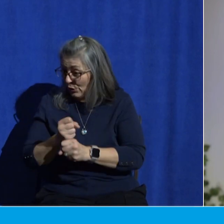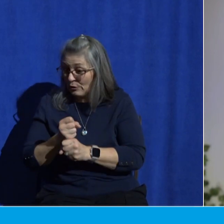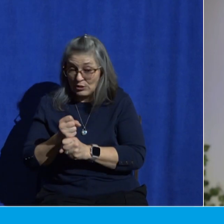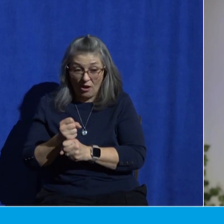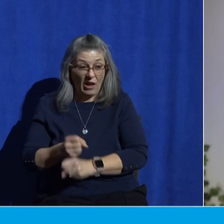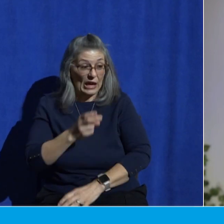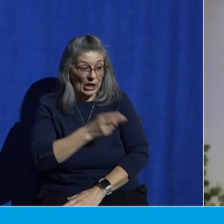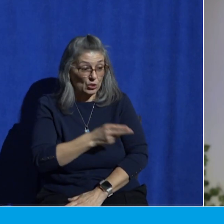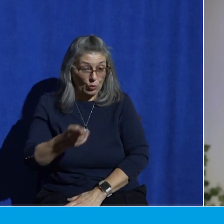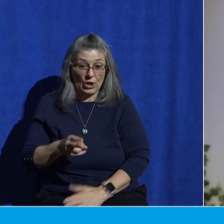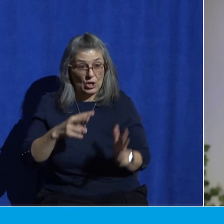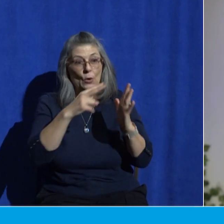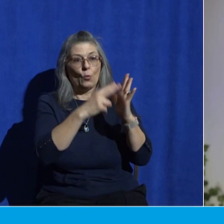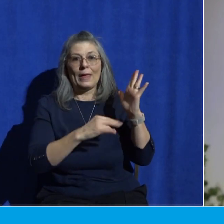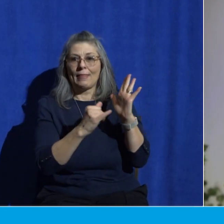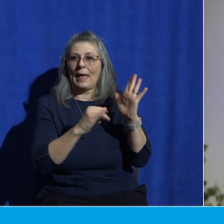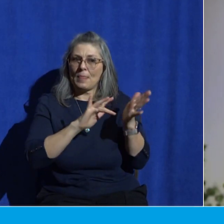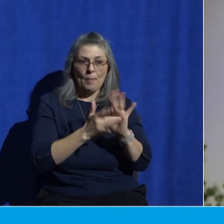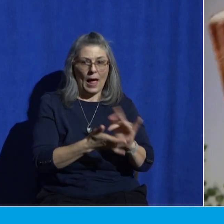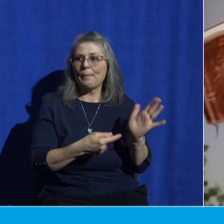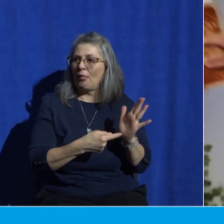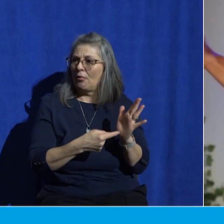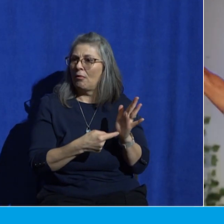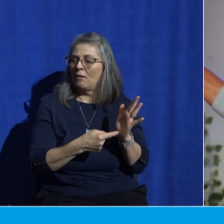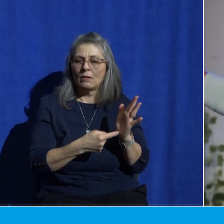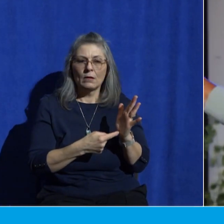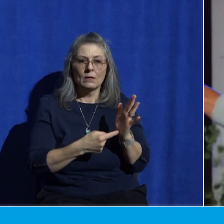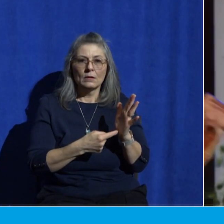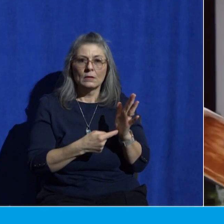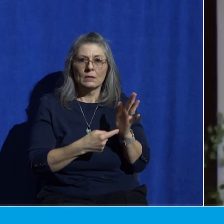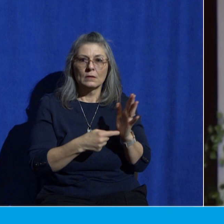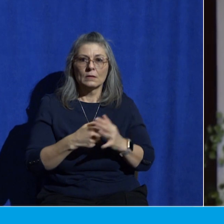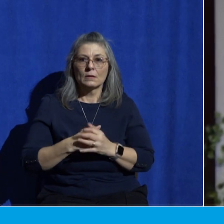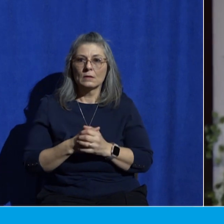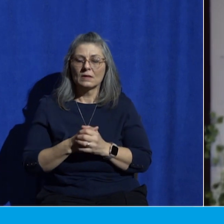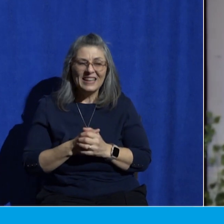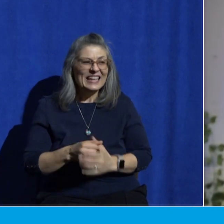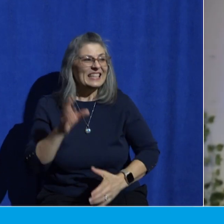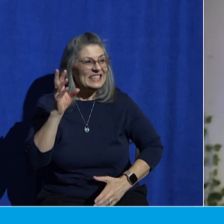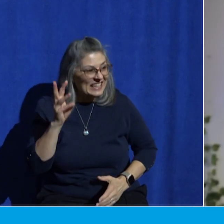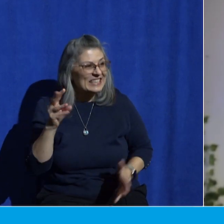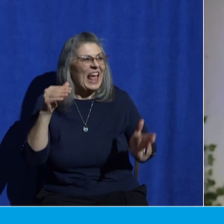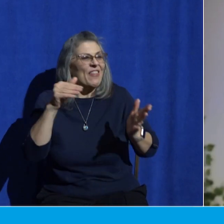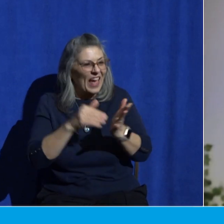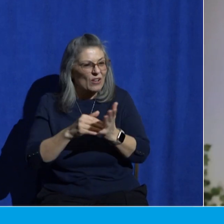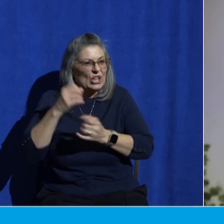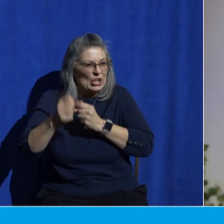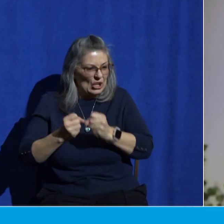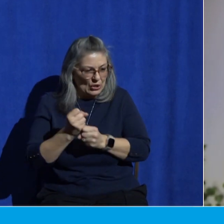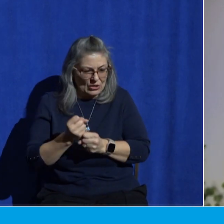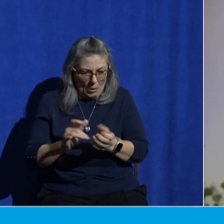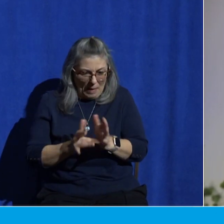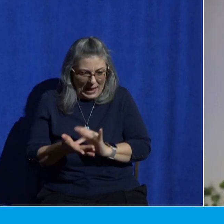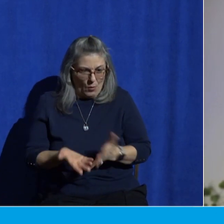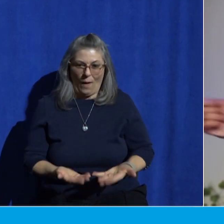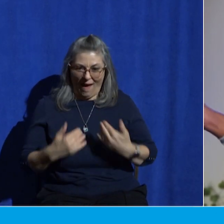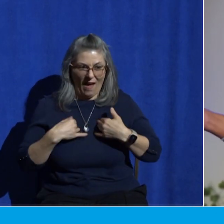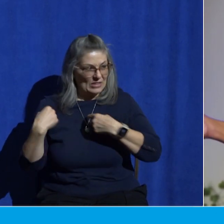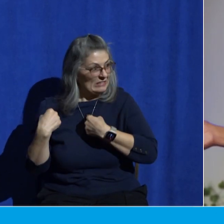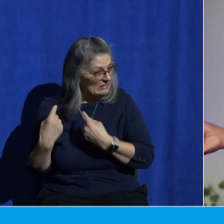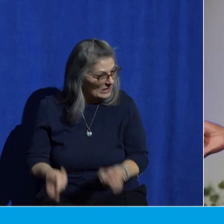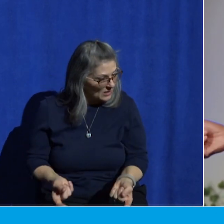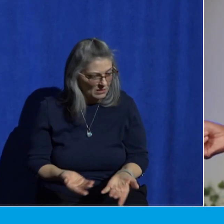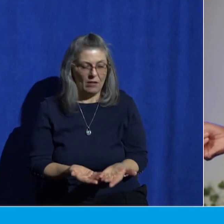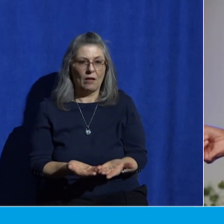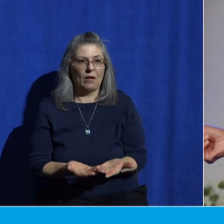history. People have passed this truth on for 6,000 years. And then